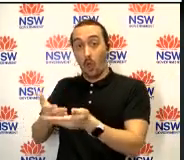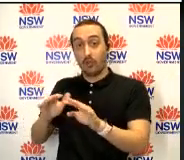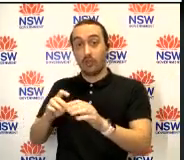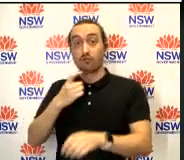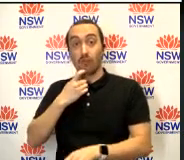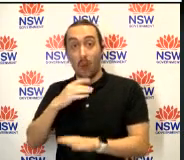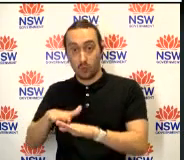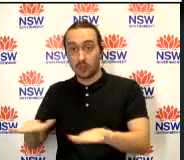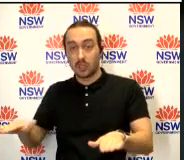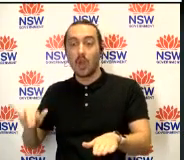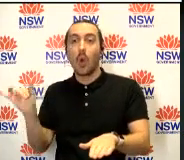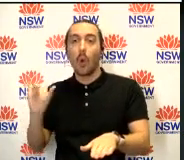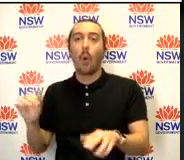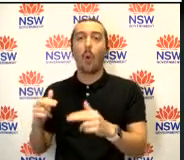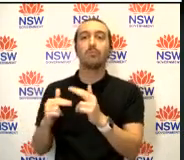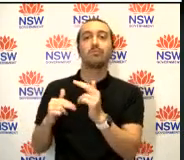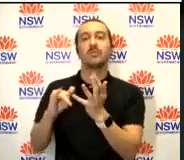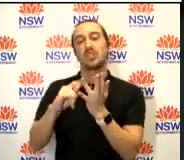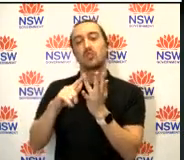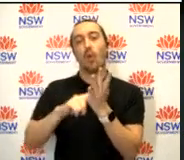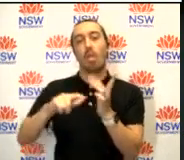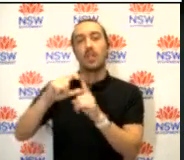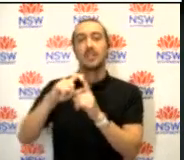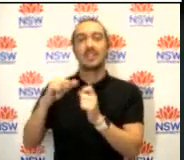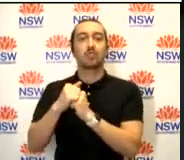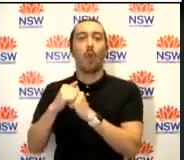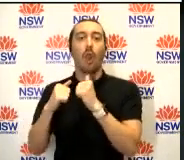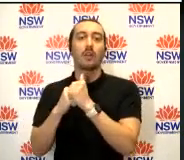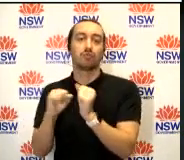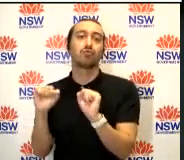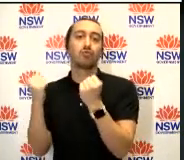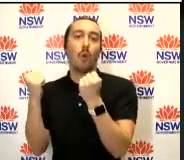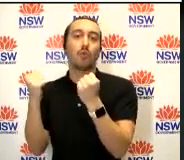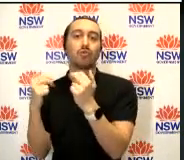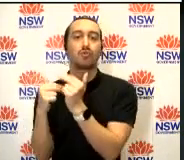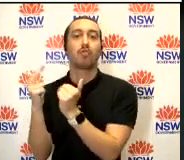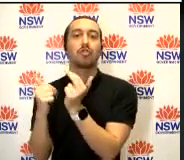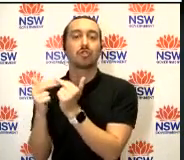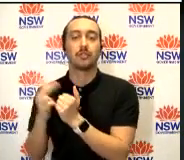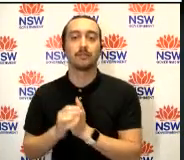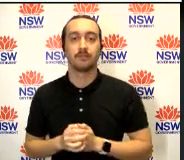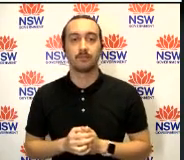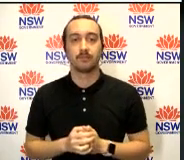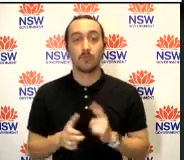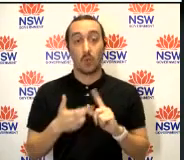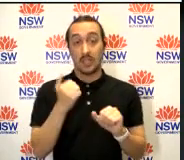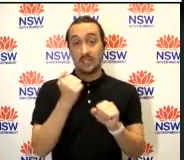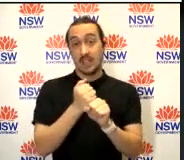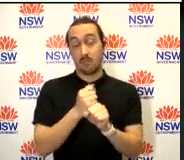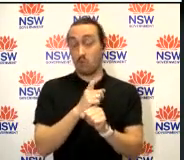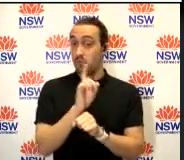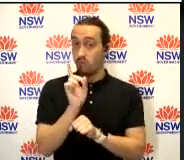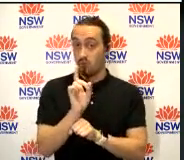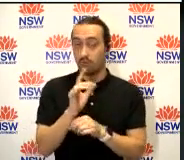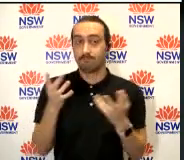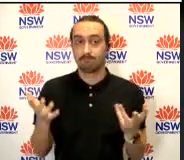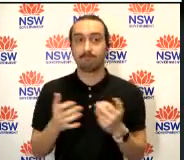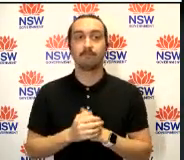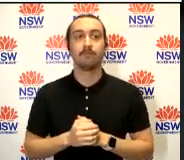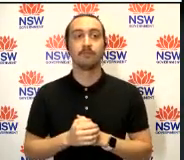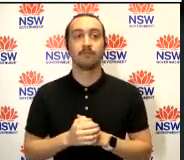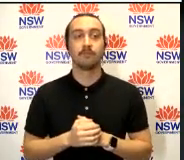or on a solid construction. Examples of tasks that can be carried out on the ground to eliminate